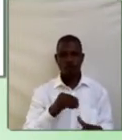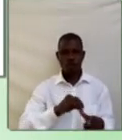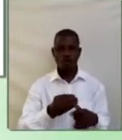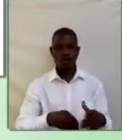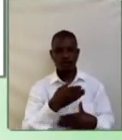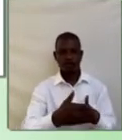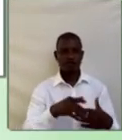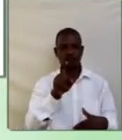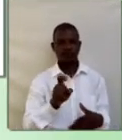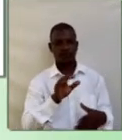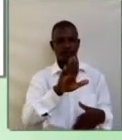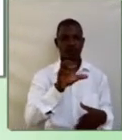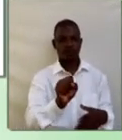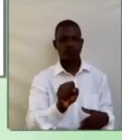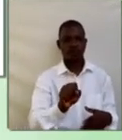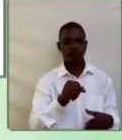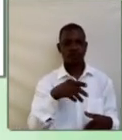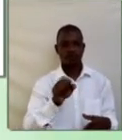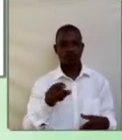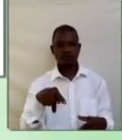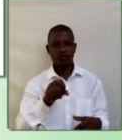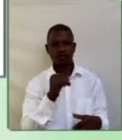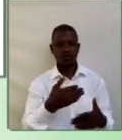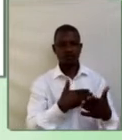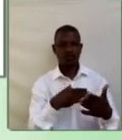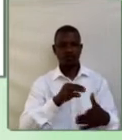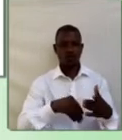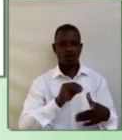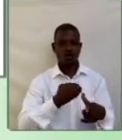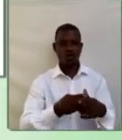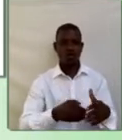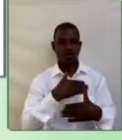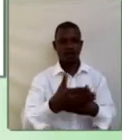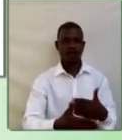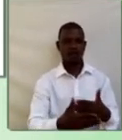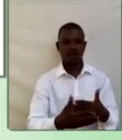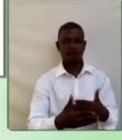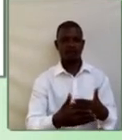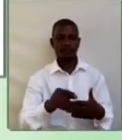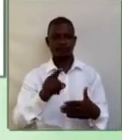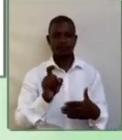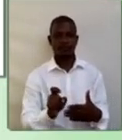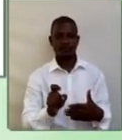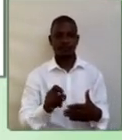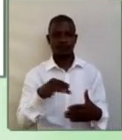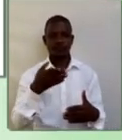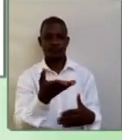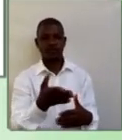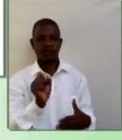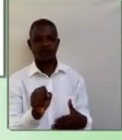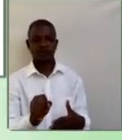s. Yours, apostrophe before or after s.